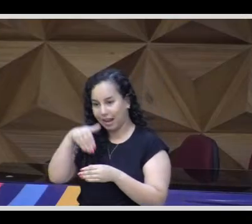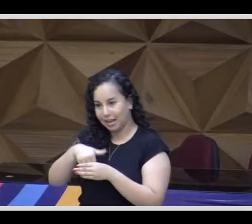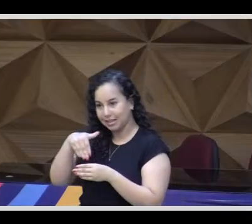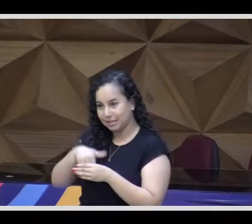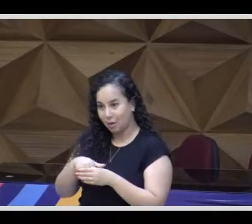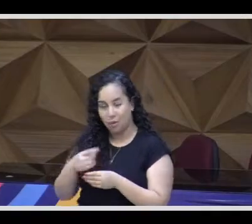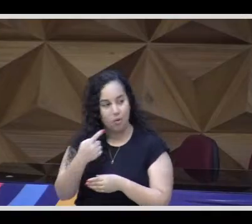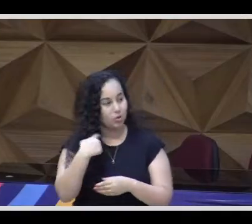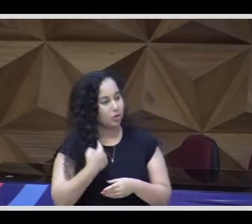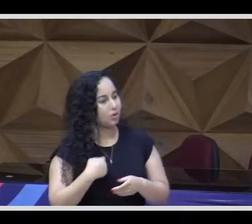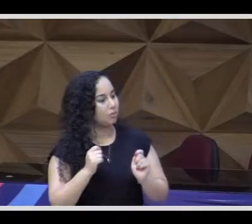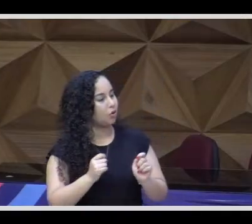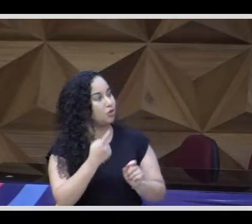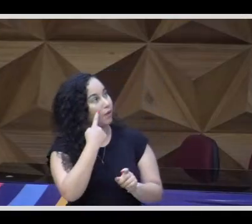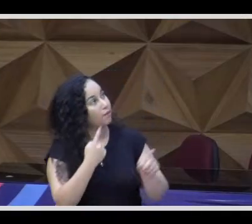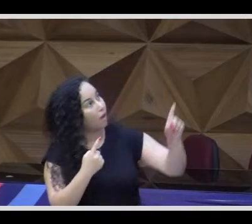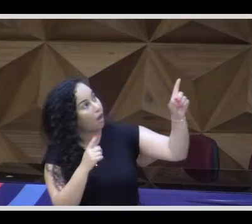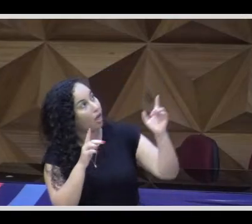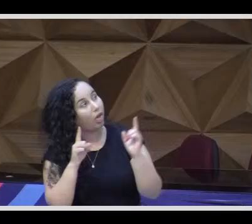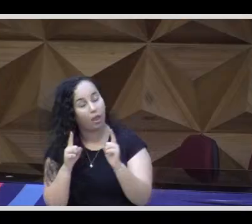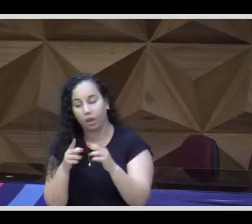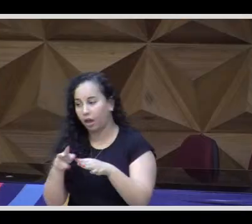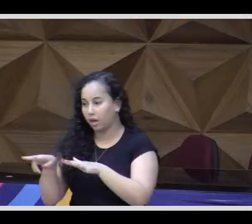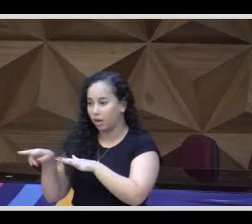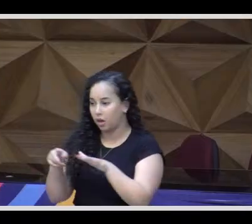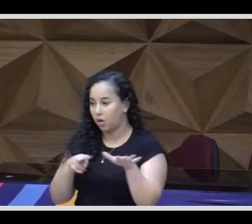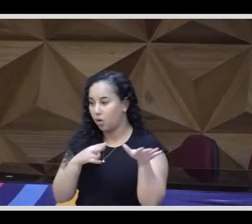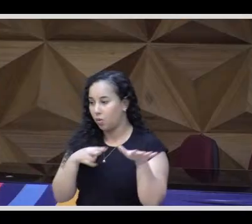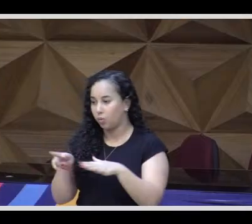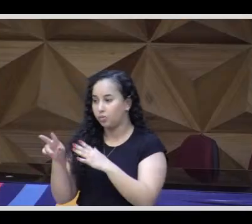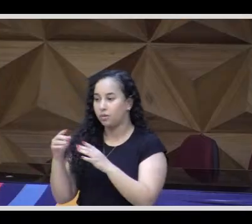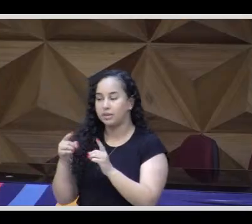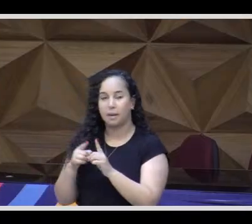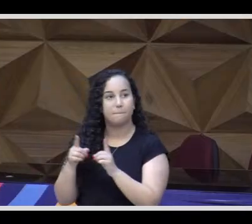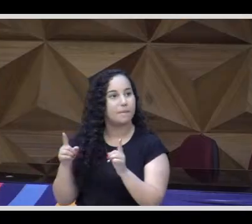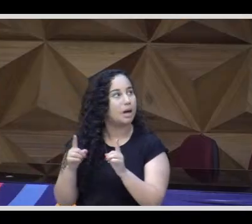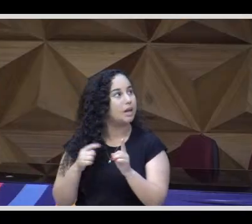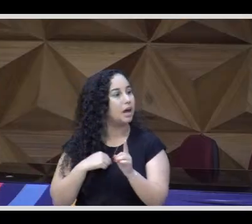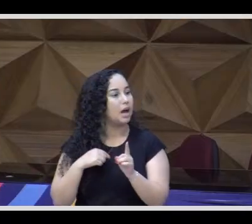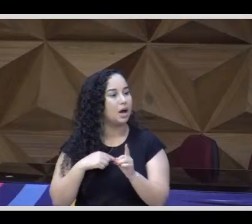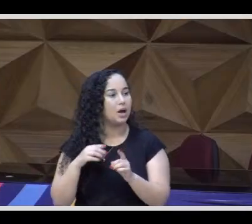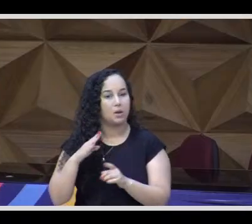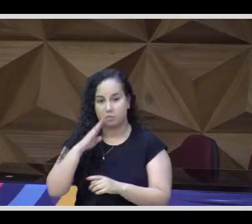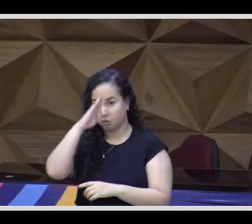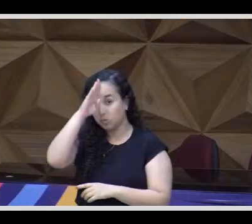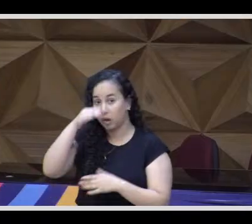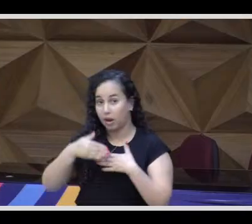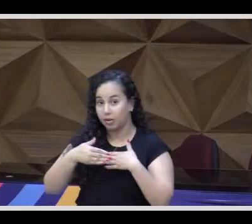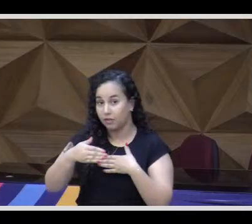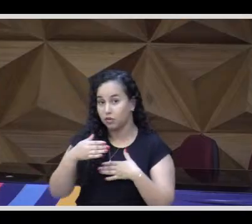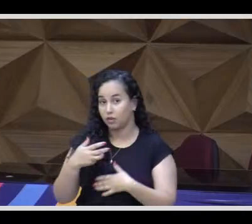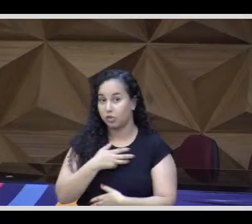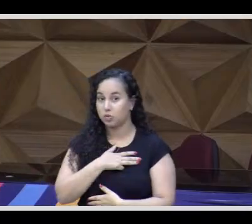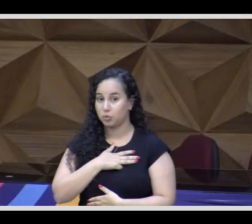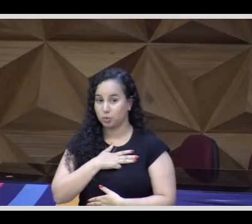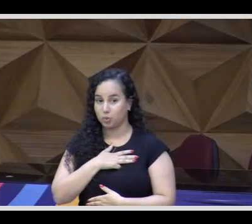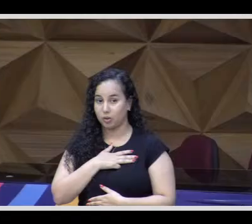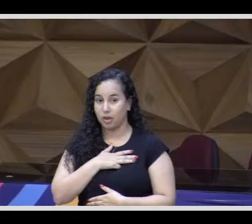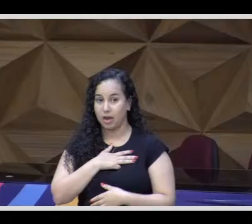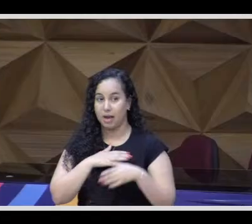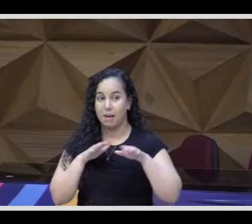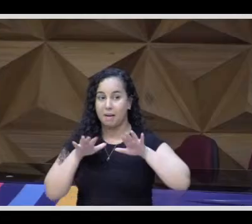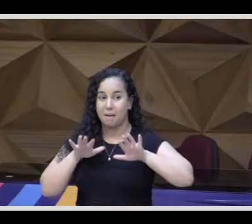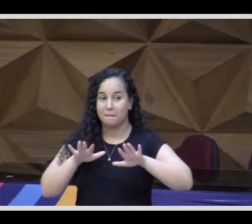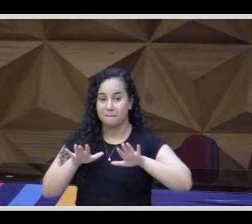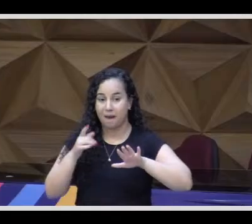one, as you can see in the last week, Bolsonaro was in front of Lula. Good advantage, I would say. But